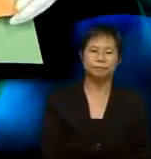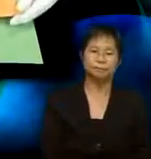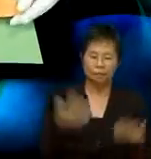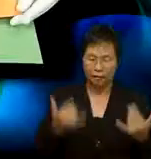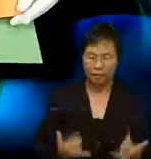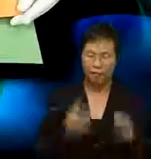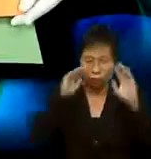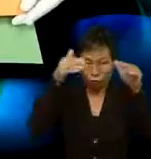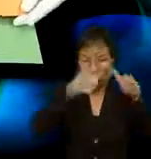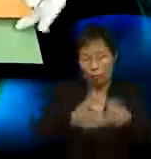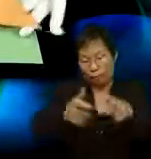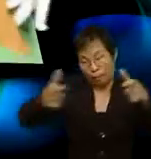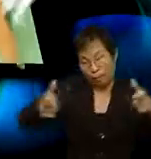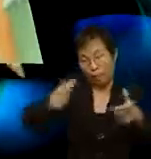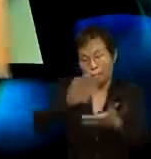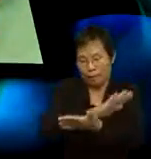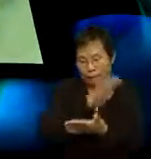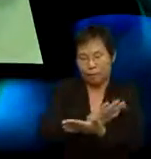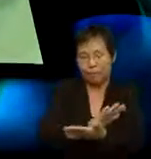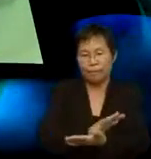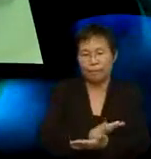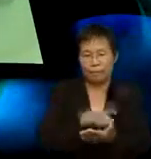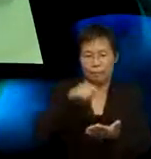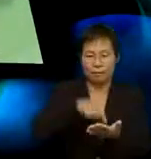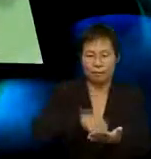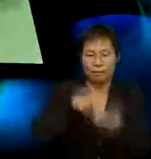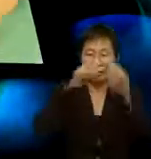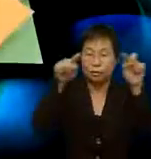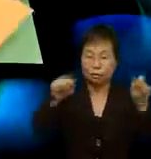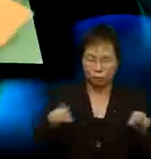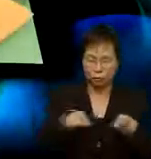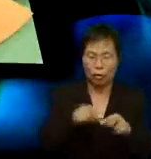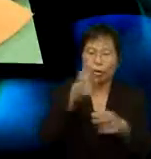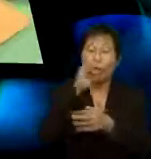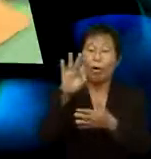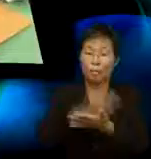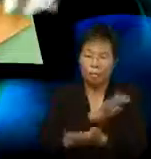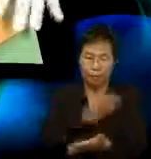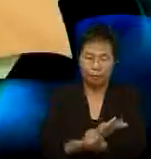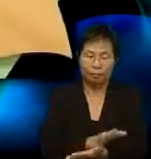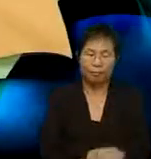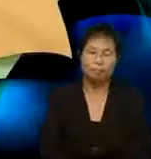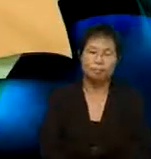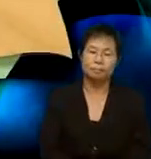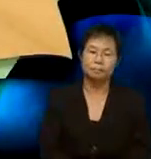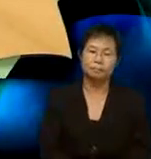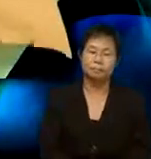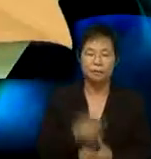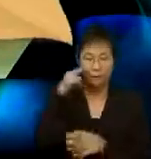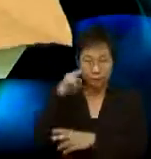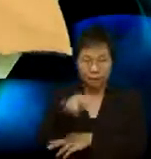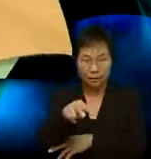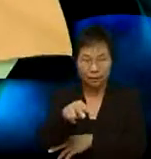Now let's focus on the bigger portion, that is the square piece of paper. As we can